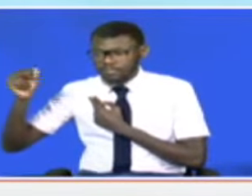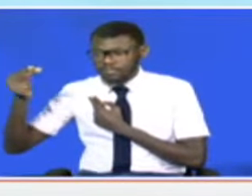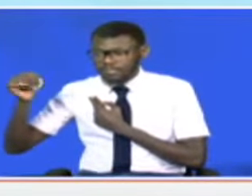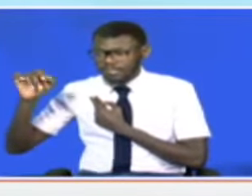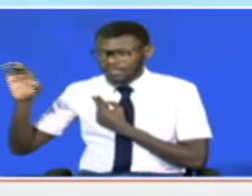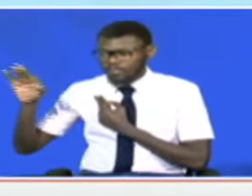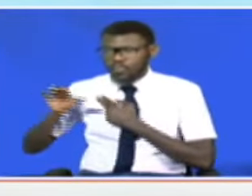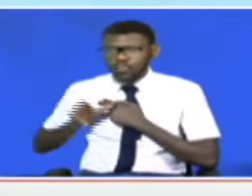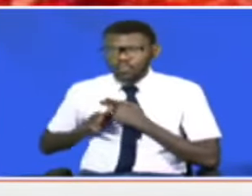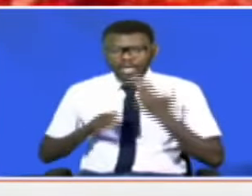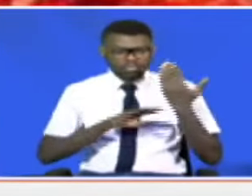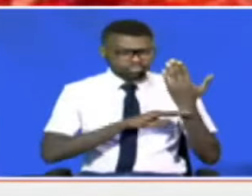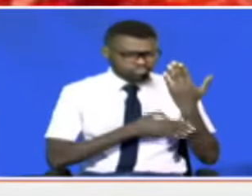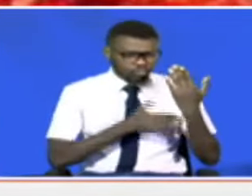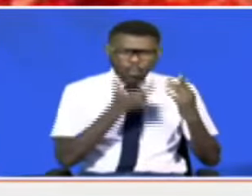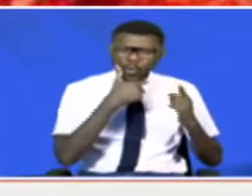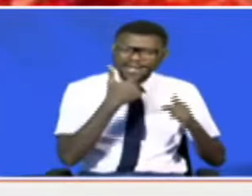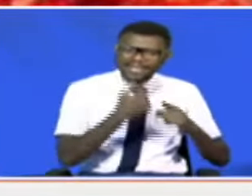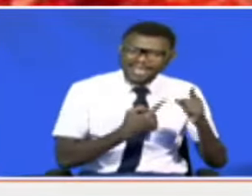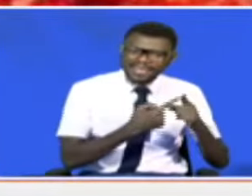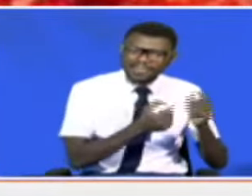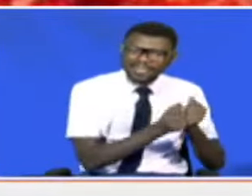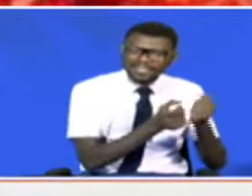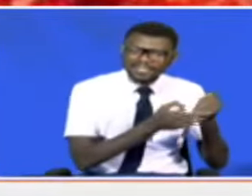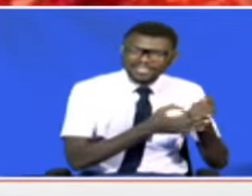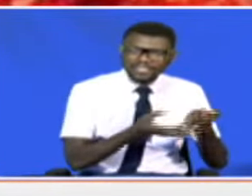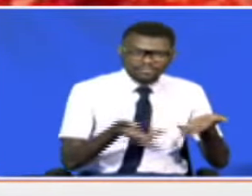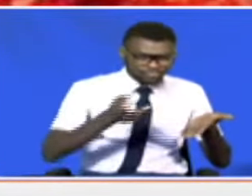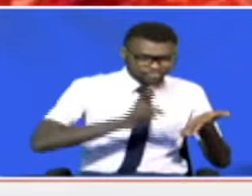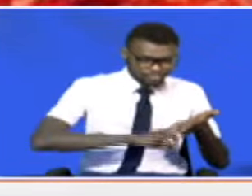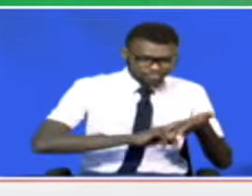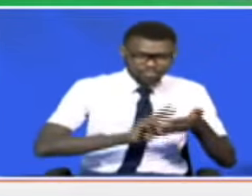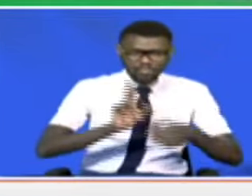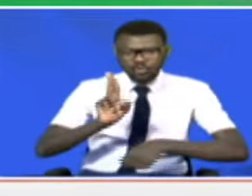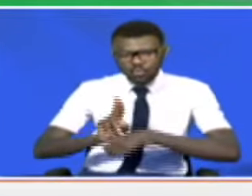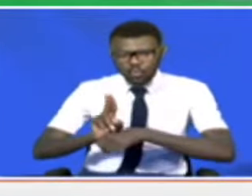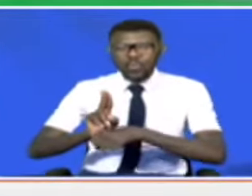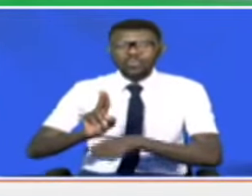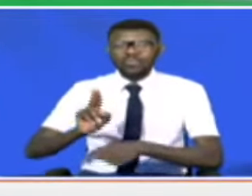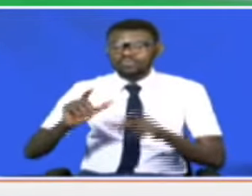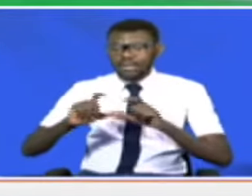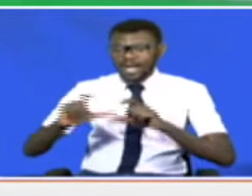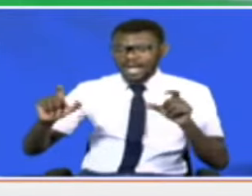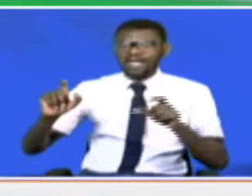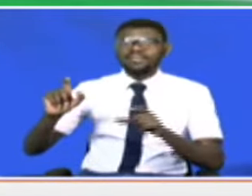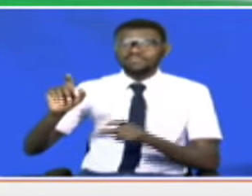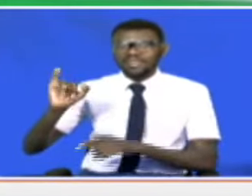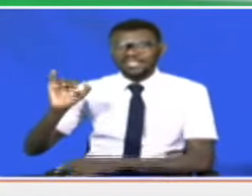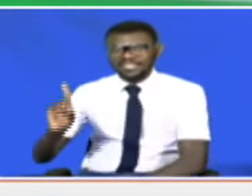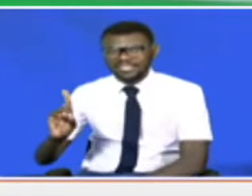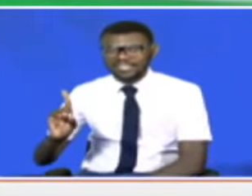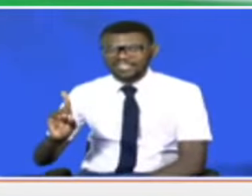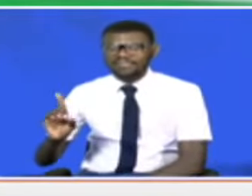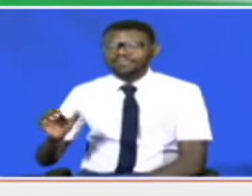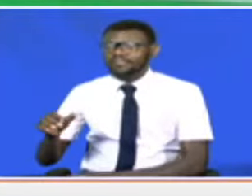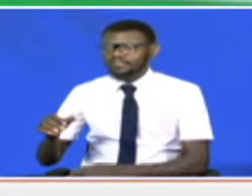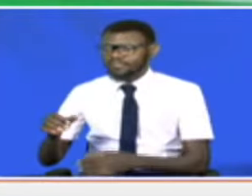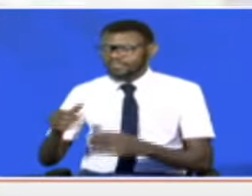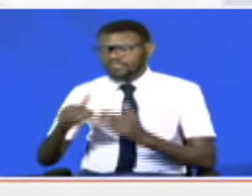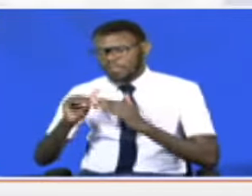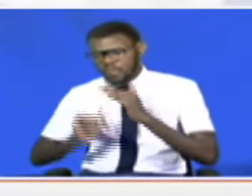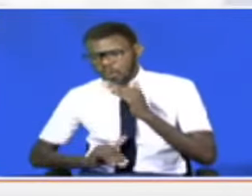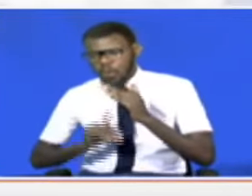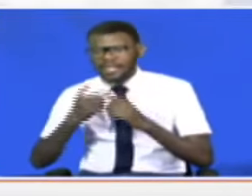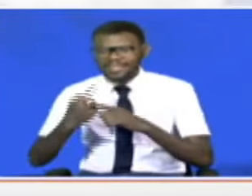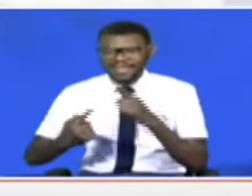pregnant women of 18 years were registered using their national identification cards and antenatal care records. Those under 18